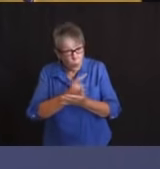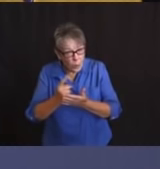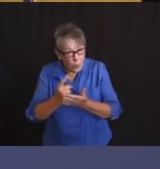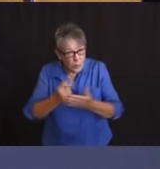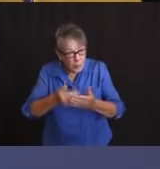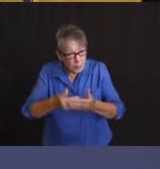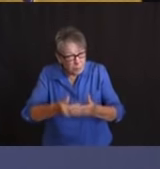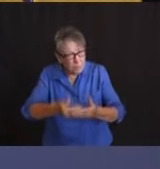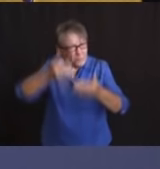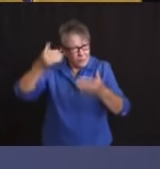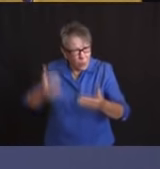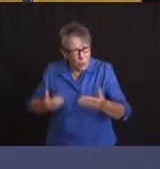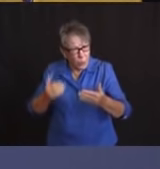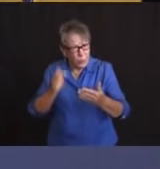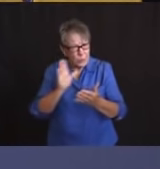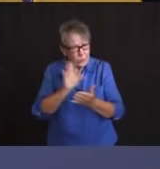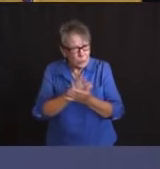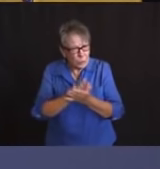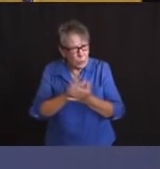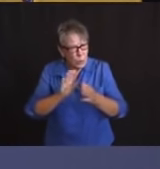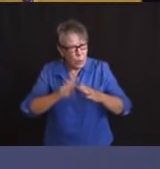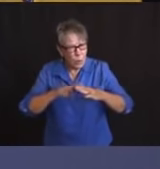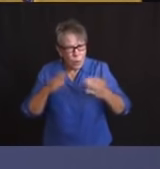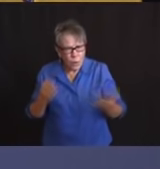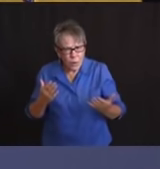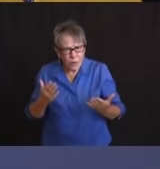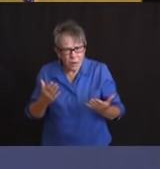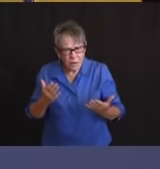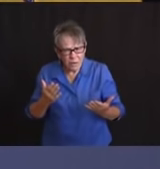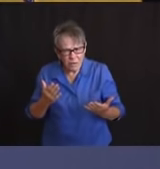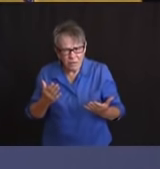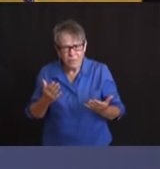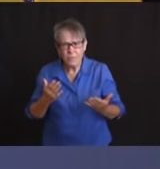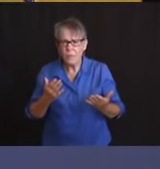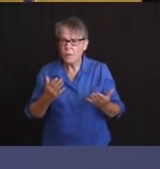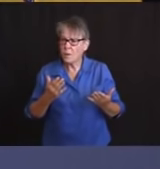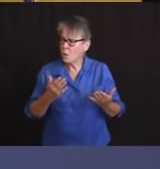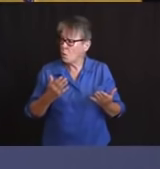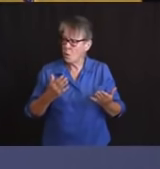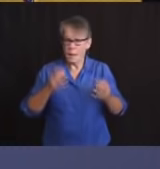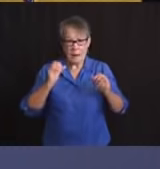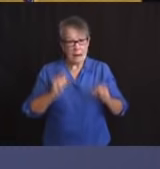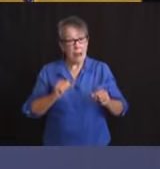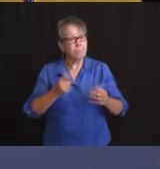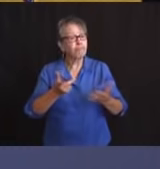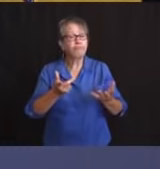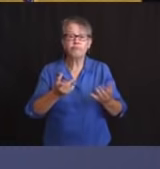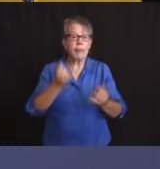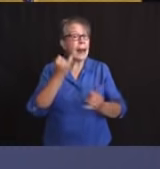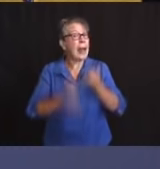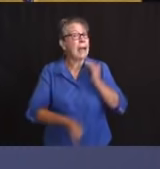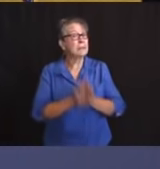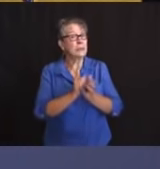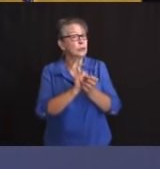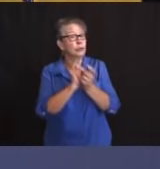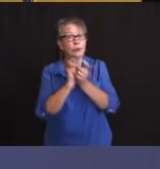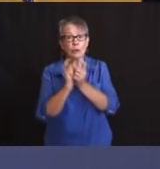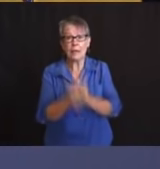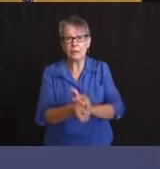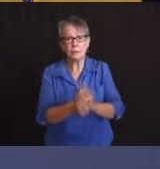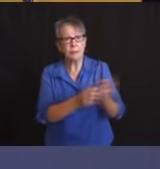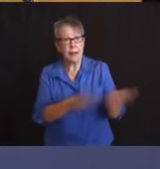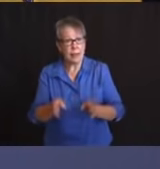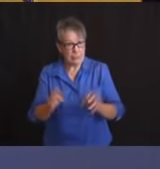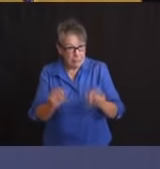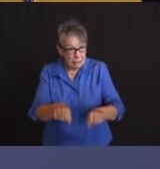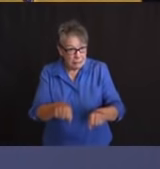that the bells ring and the doors open or not, can they change what they're doing to either be all remote or partially remote? I wanted to clarify that. I also wanted